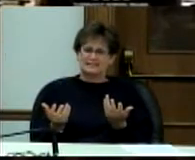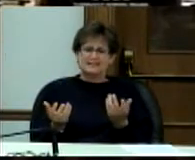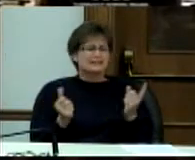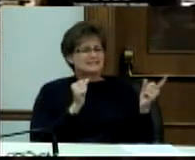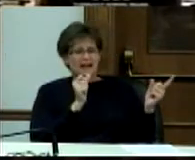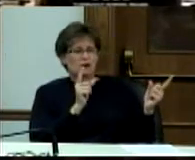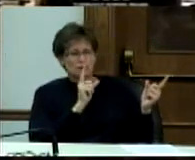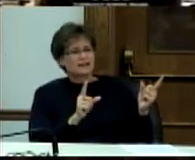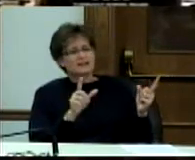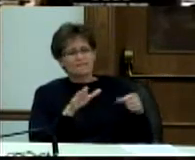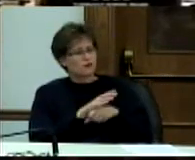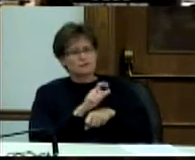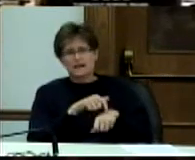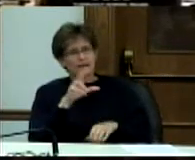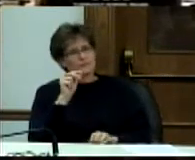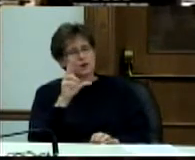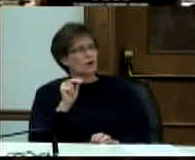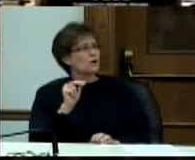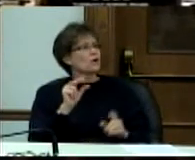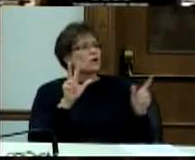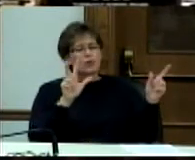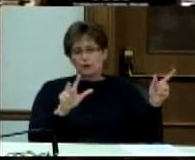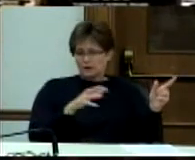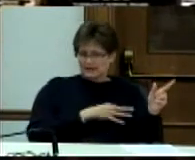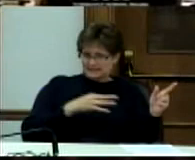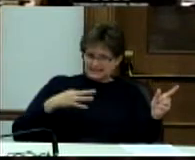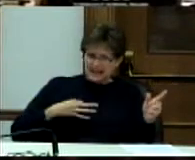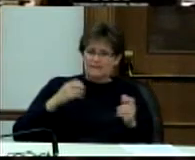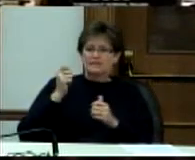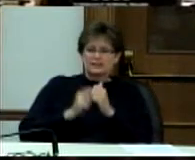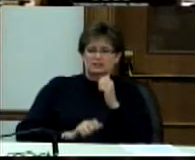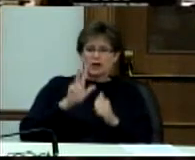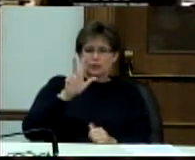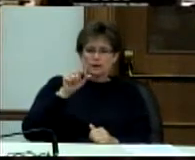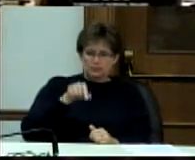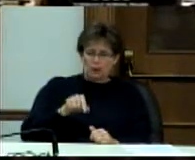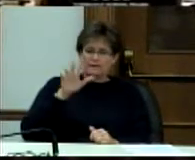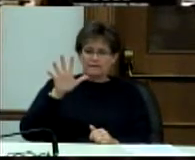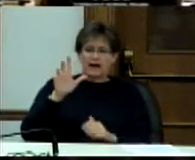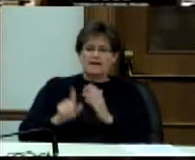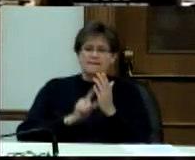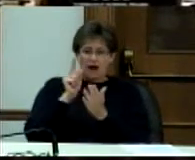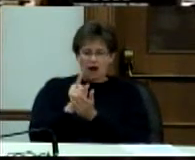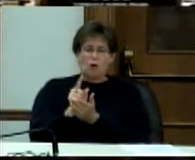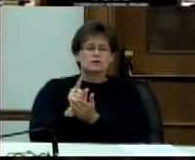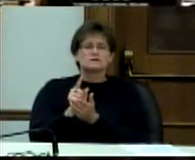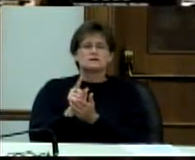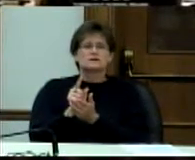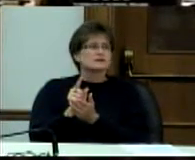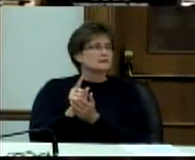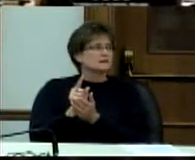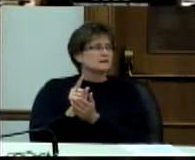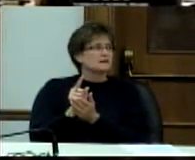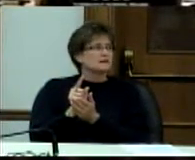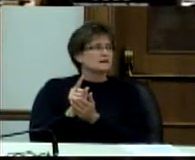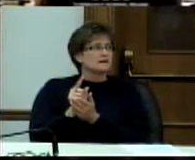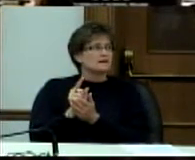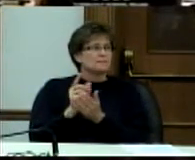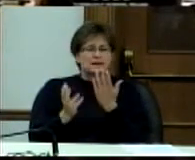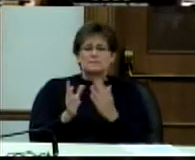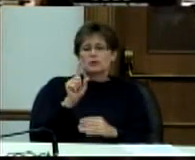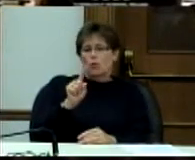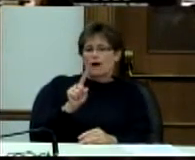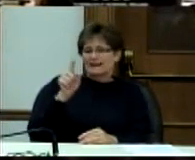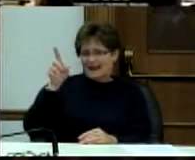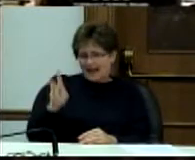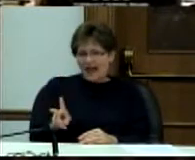quite true? That's not quite true. It's It's 3 staff each at 3.5. That's at correct. 3.5 hours, so it's more like maybe